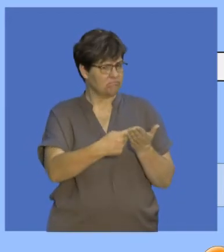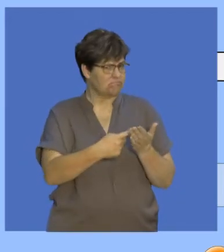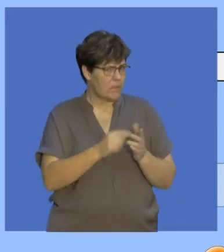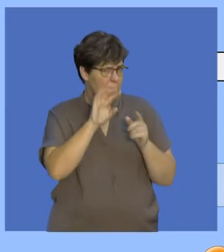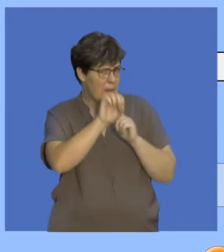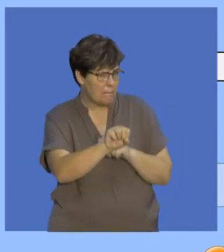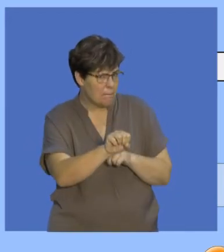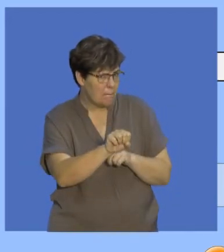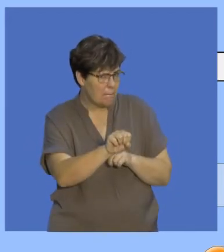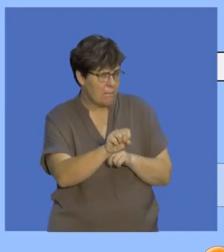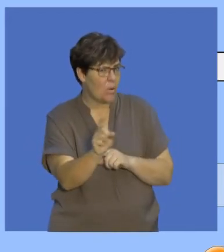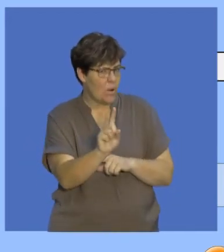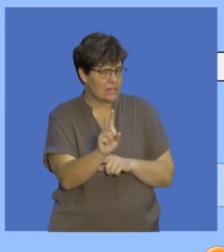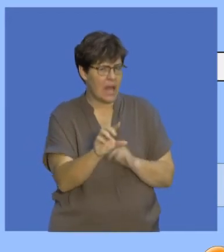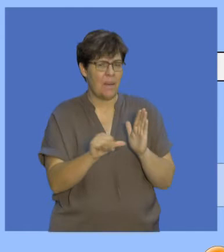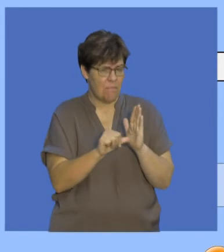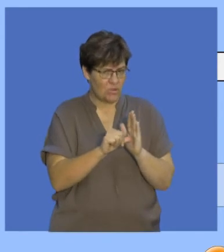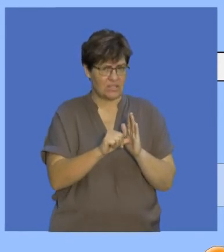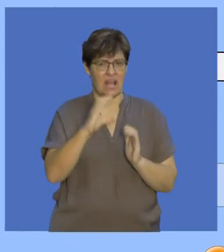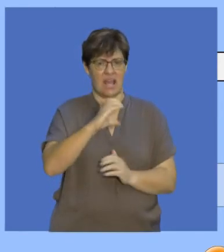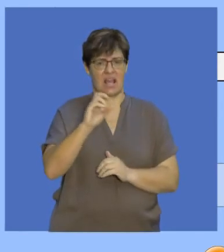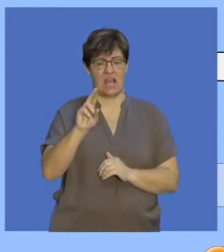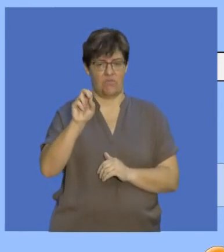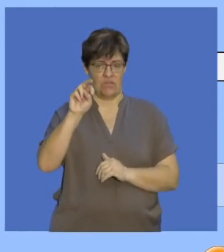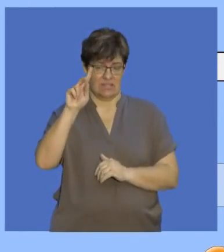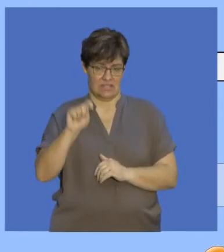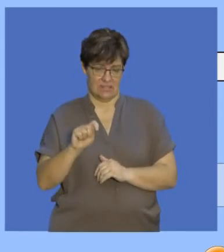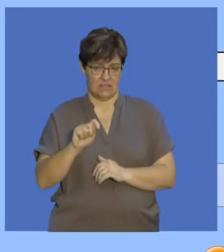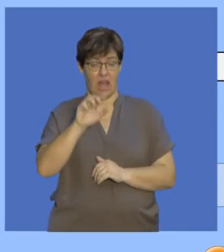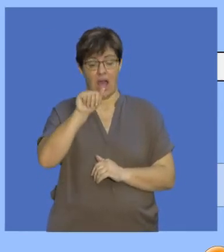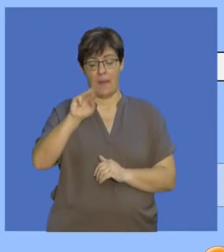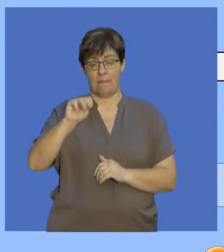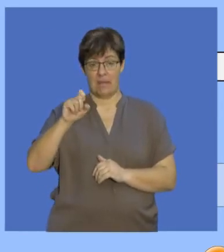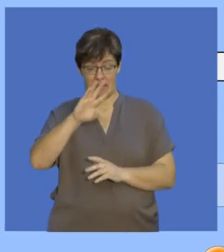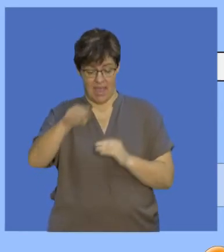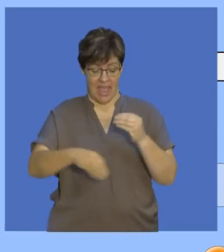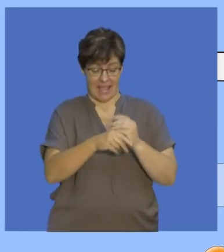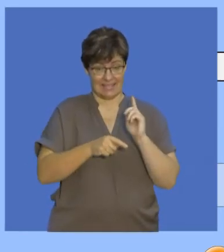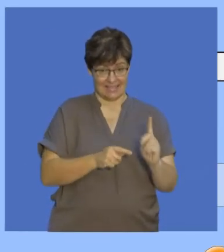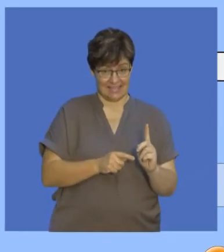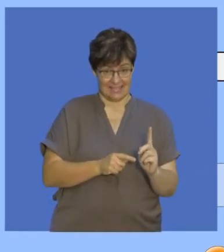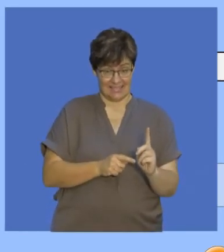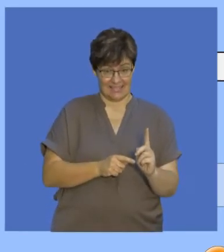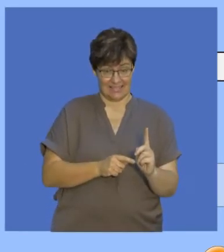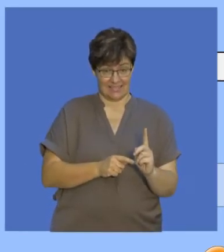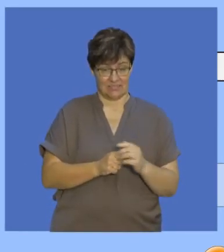very important about current. We'll add another ammeter onto this